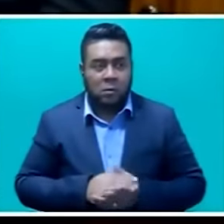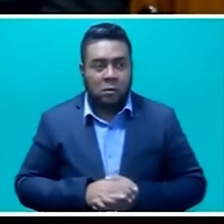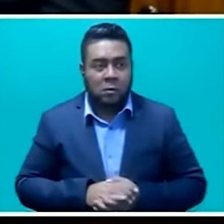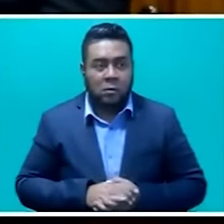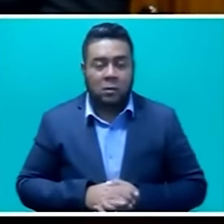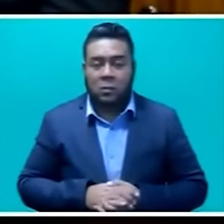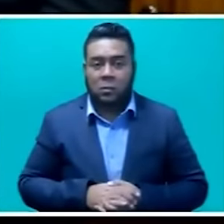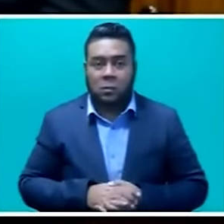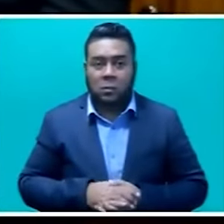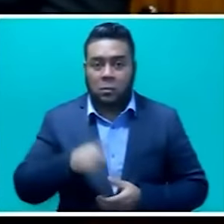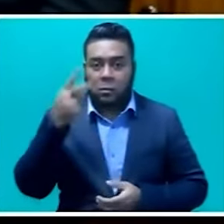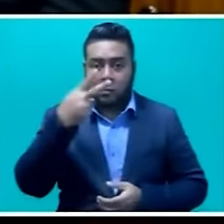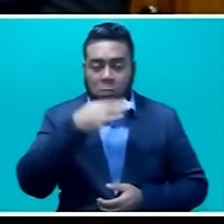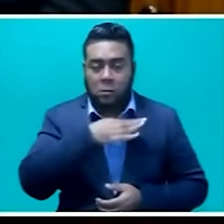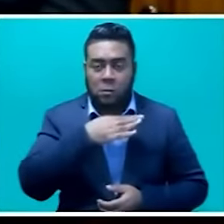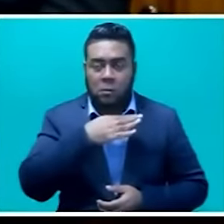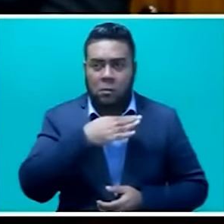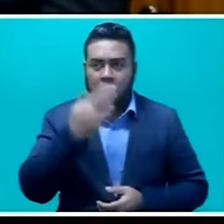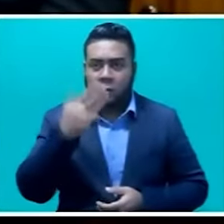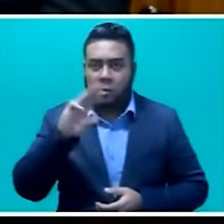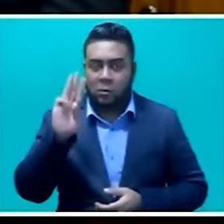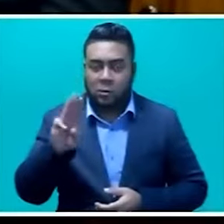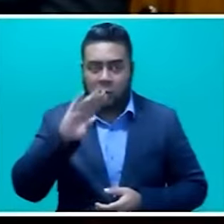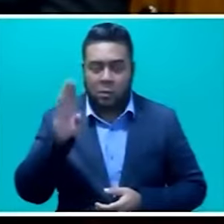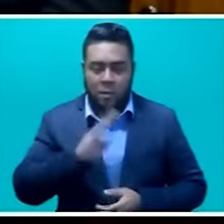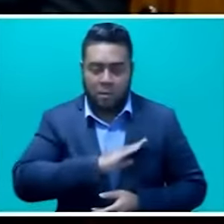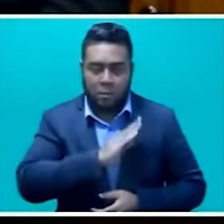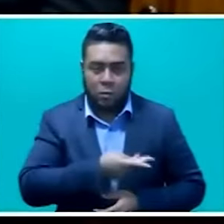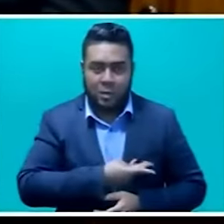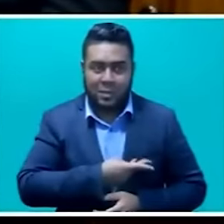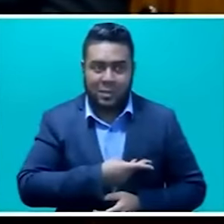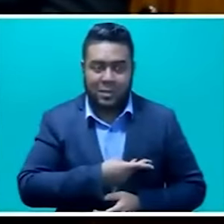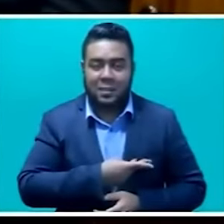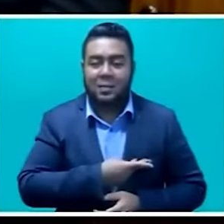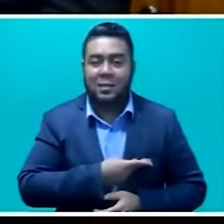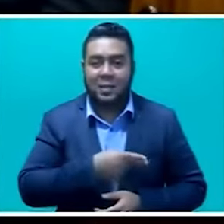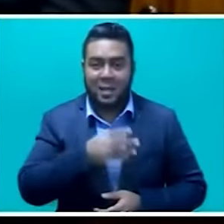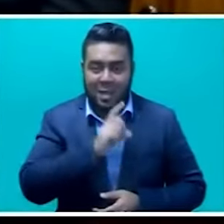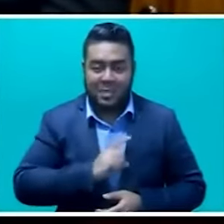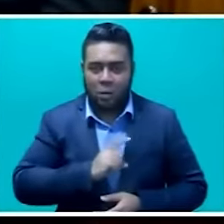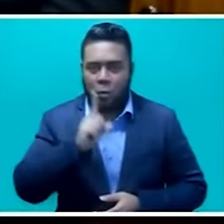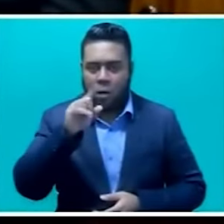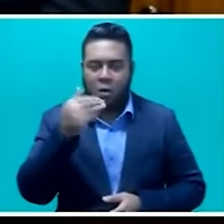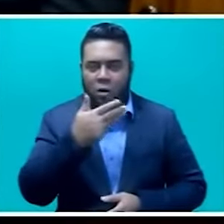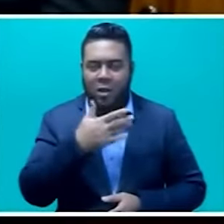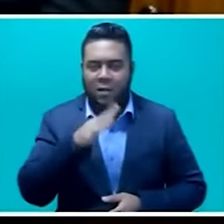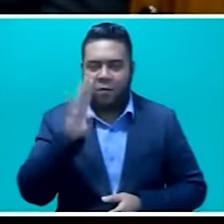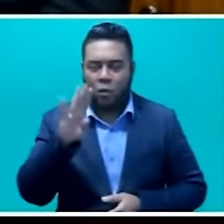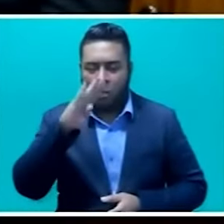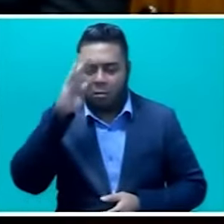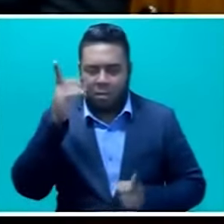in 293 cases of breast cancer, there were 184 deaths. And for cervical